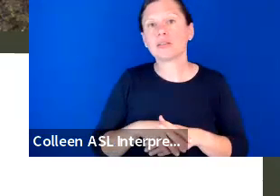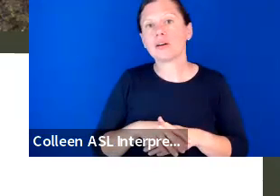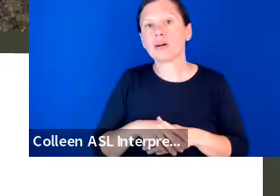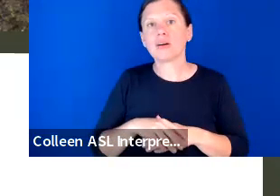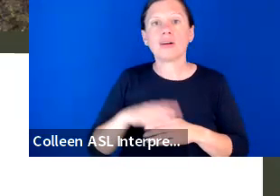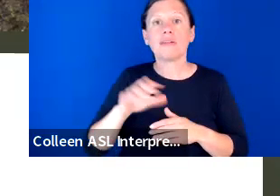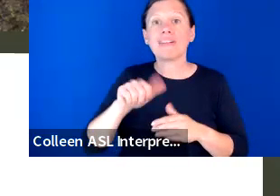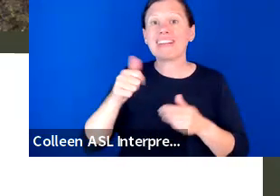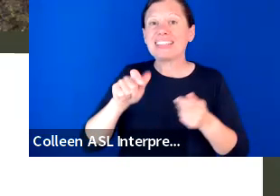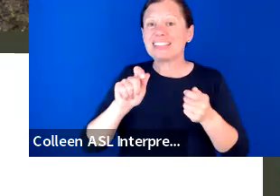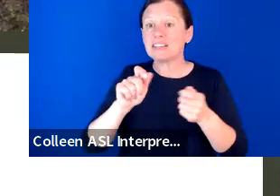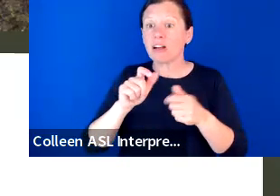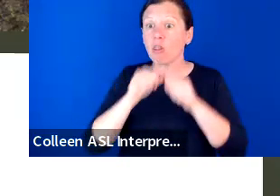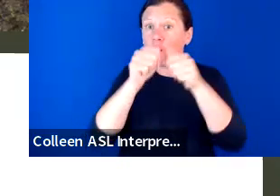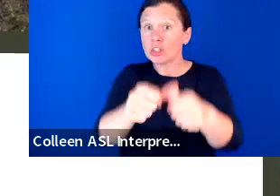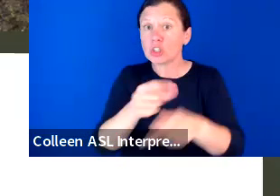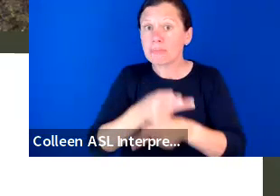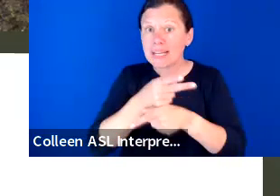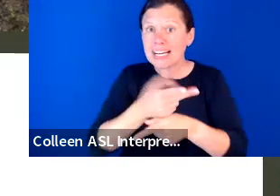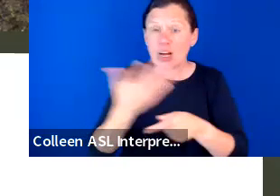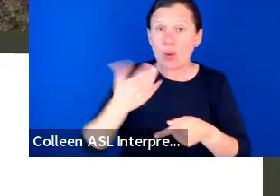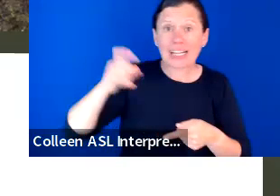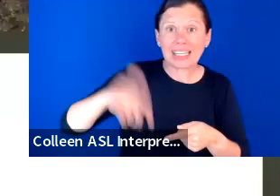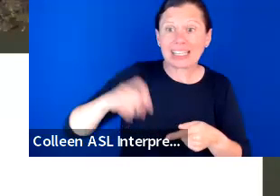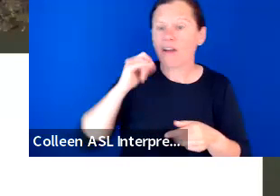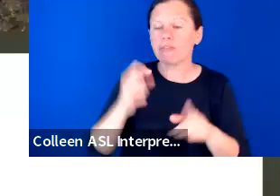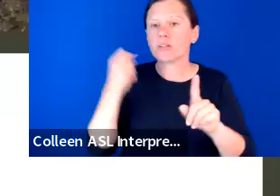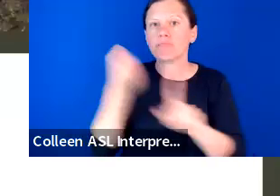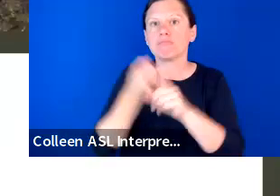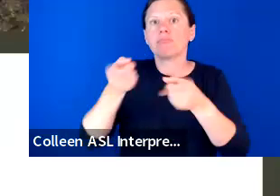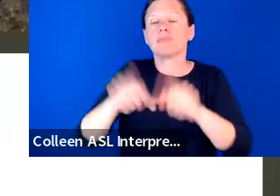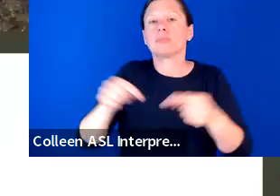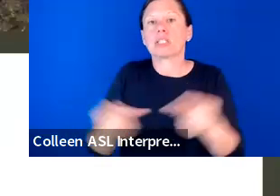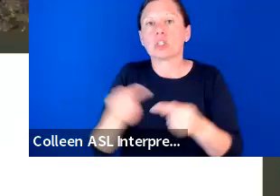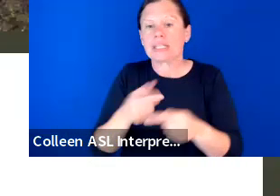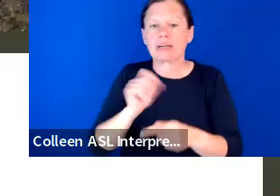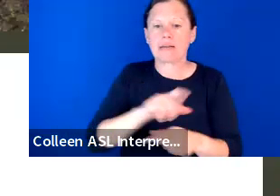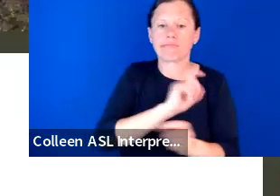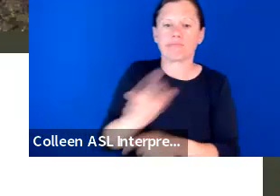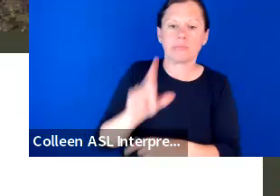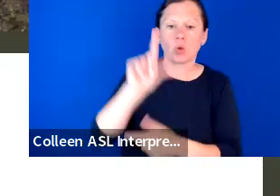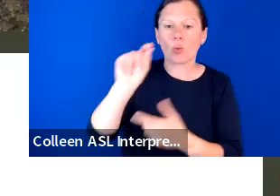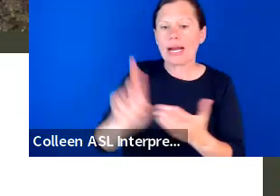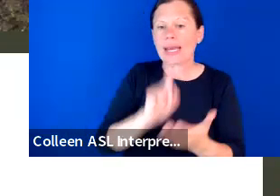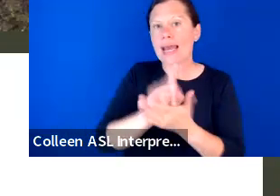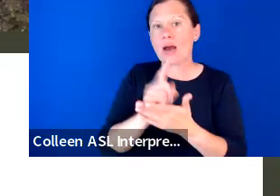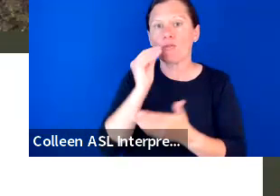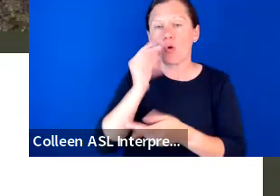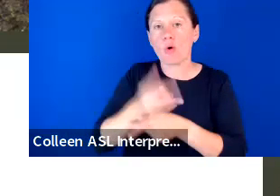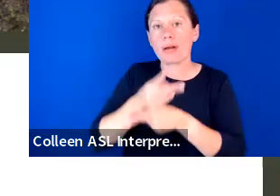could get 20 hours of in-home care per week for a year, plus transportation to appointments and crutches for about